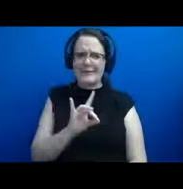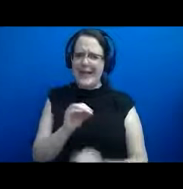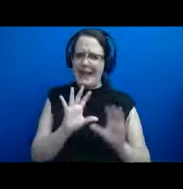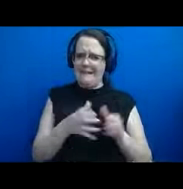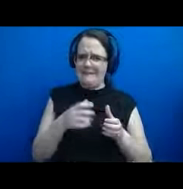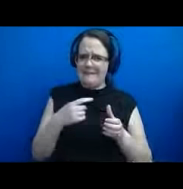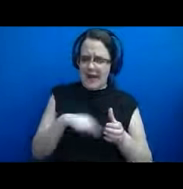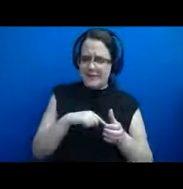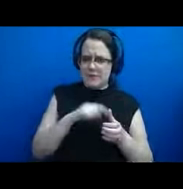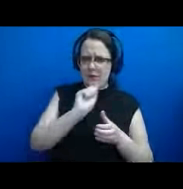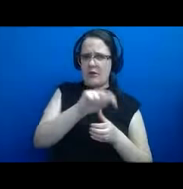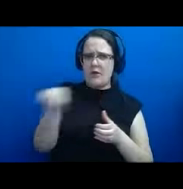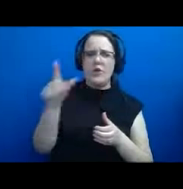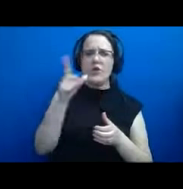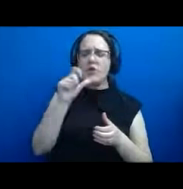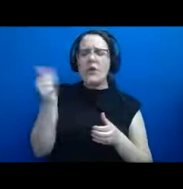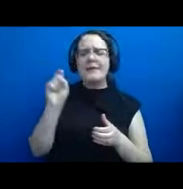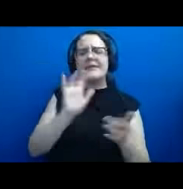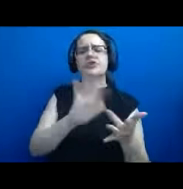out to recruit to this?